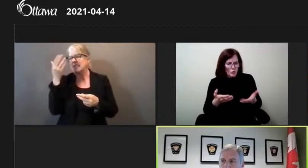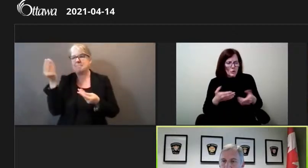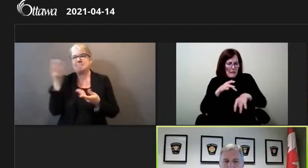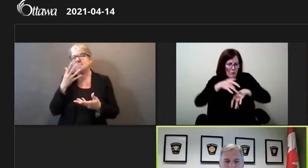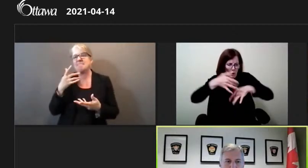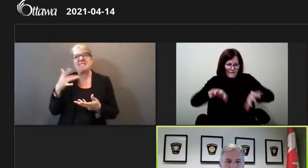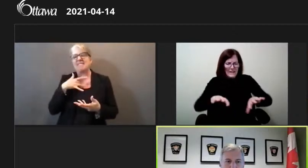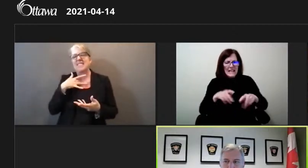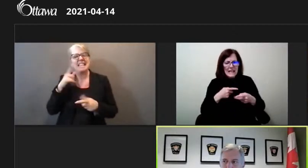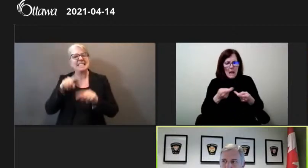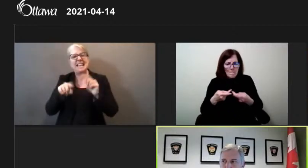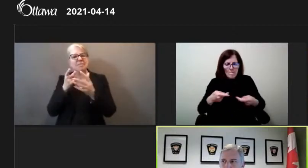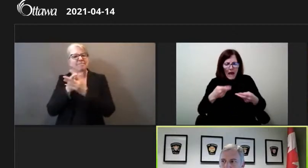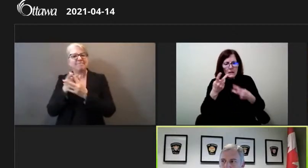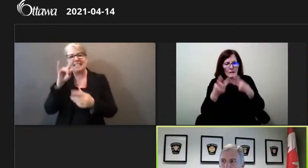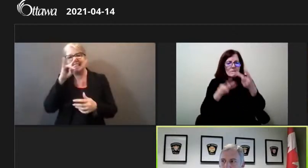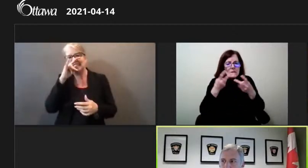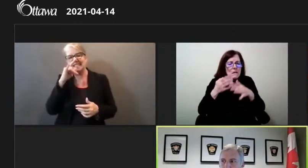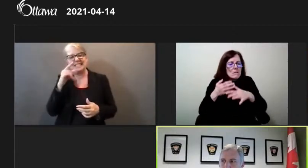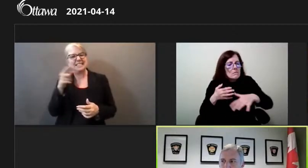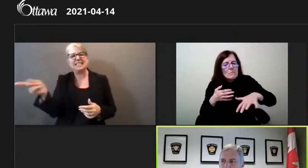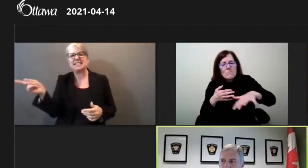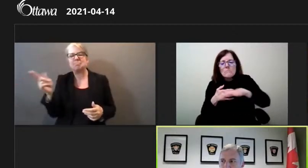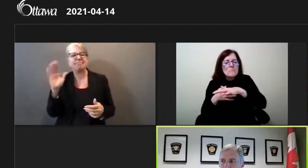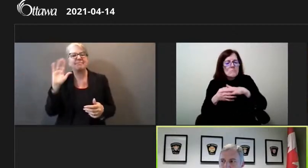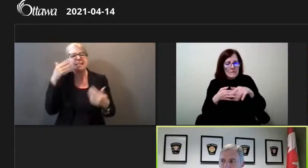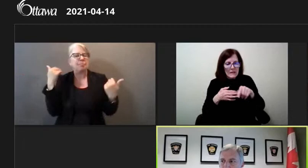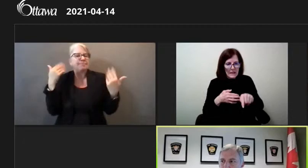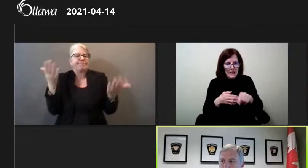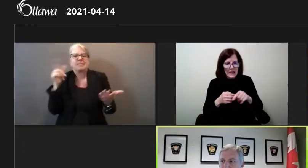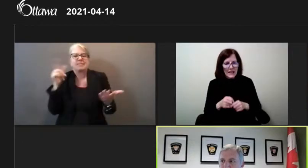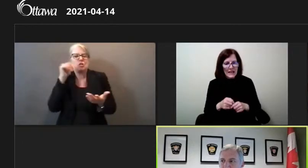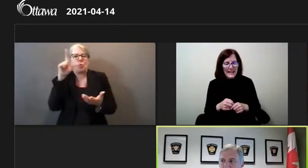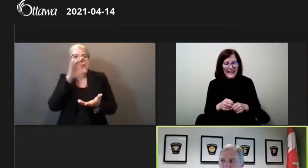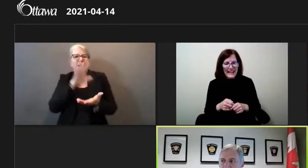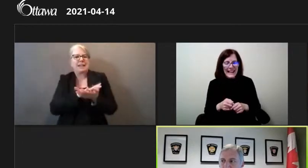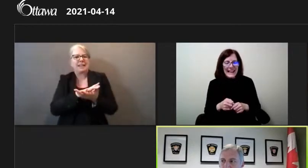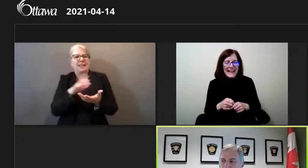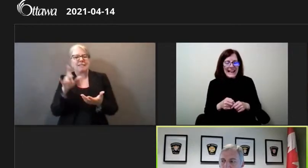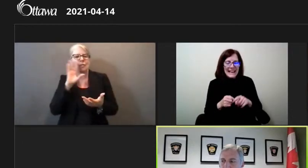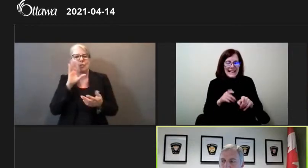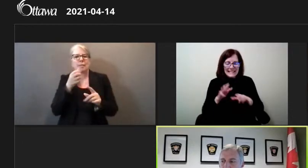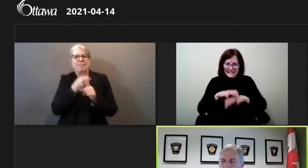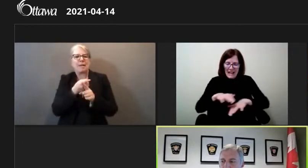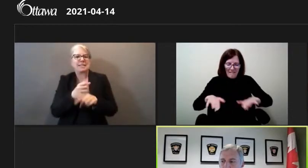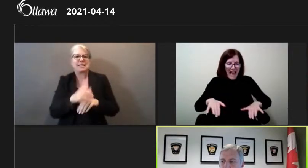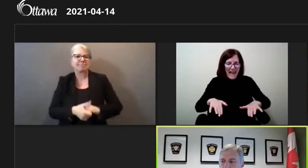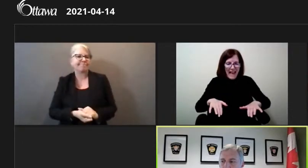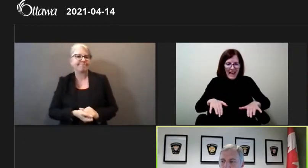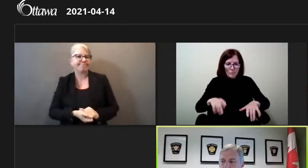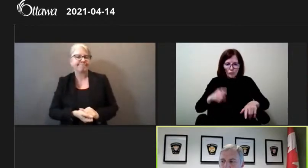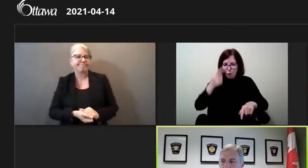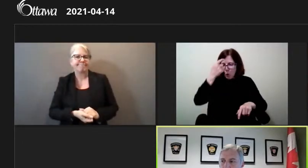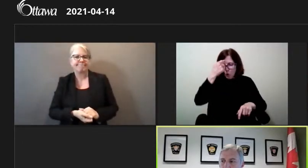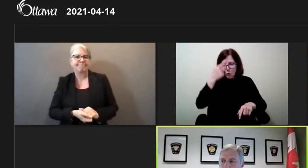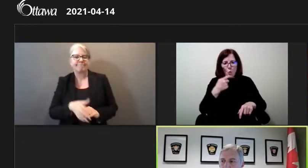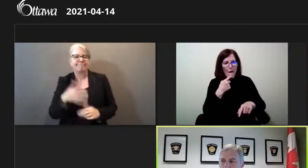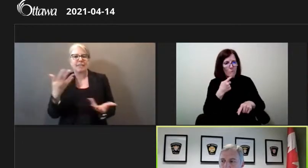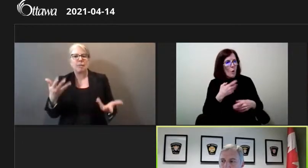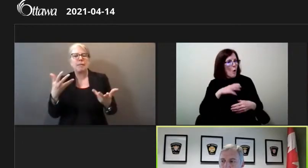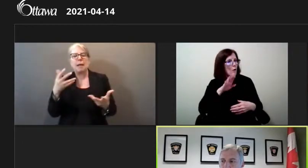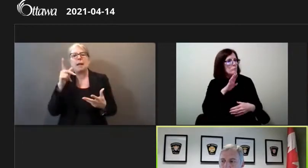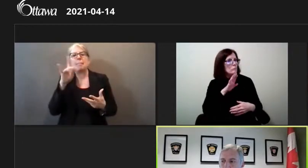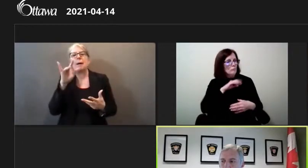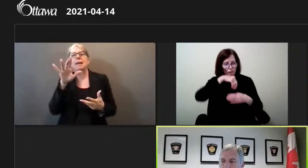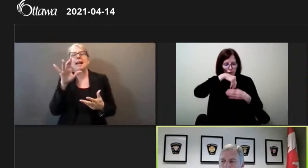that they're kids being kids. They just don't believe that they're going to be affected. Maybe a public relations campaign where it